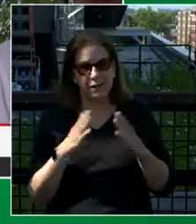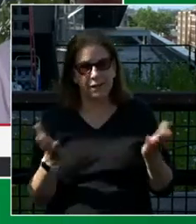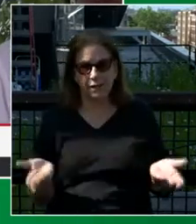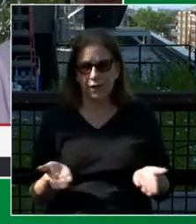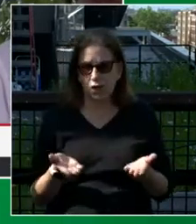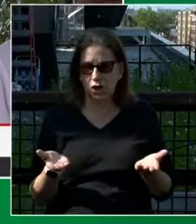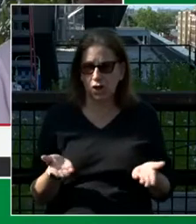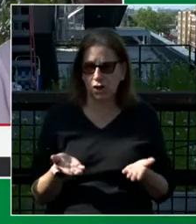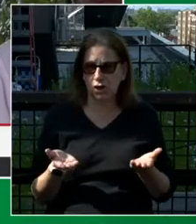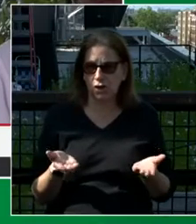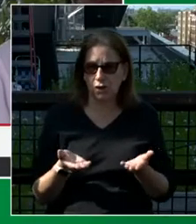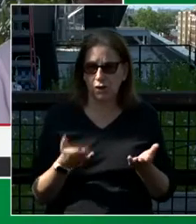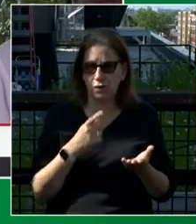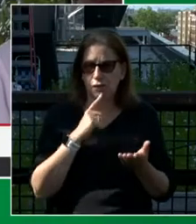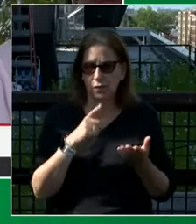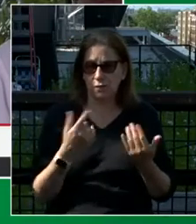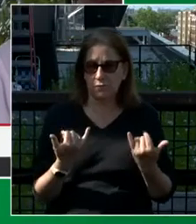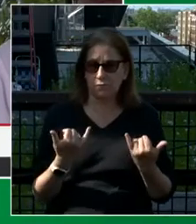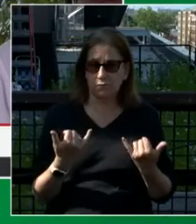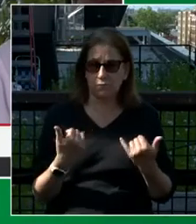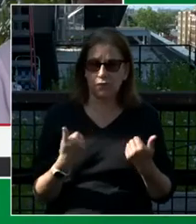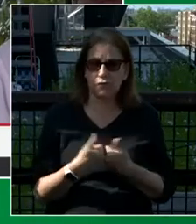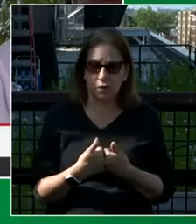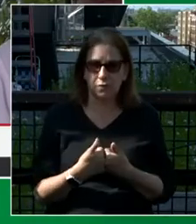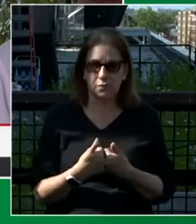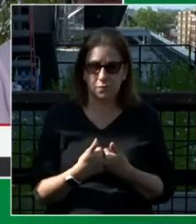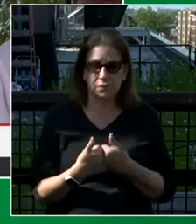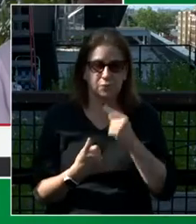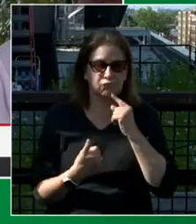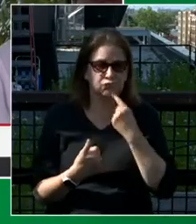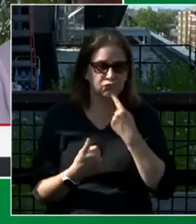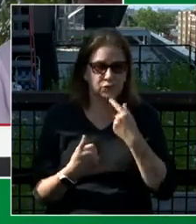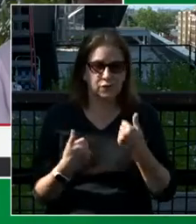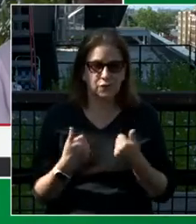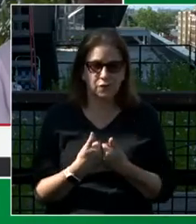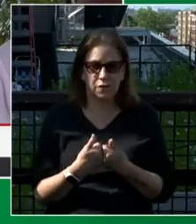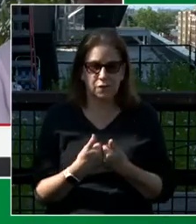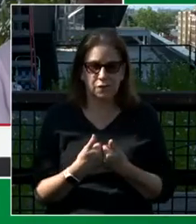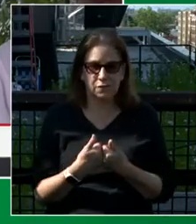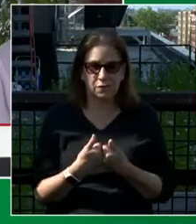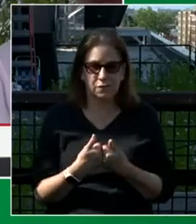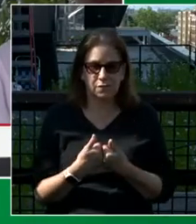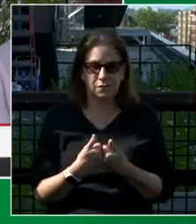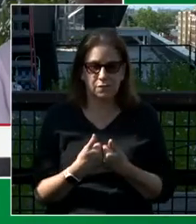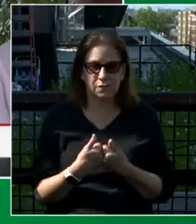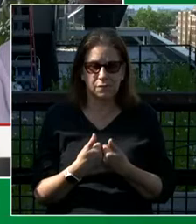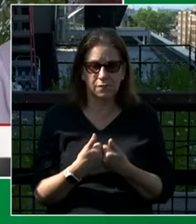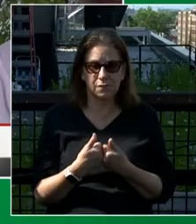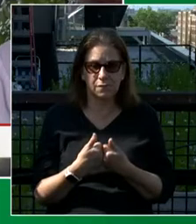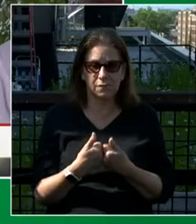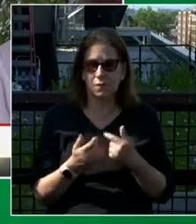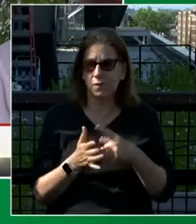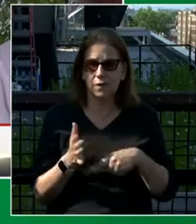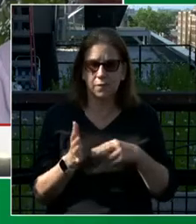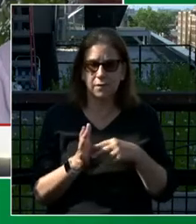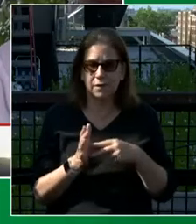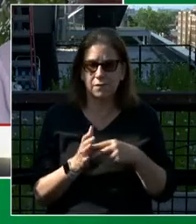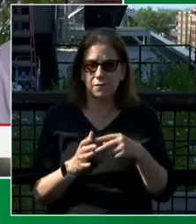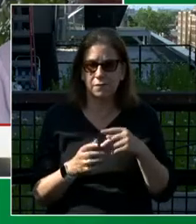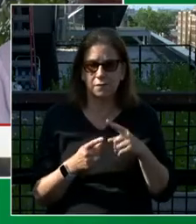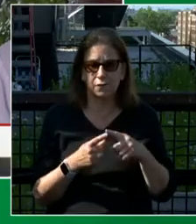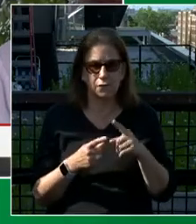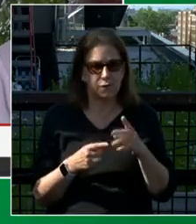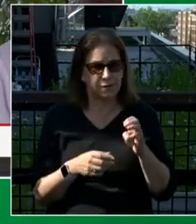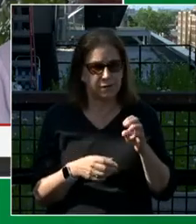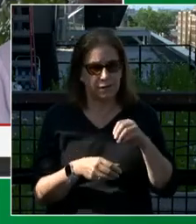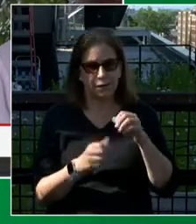and certainly we've been thinking about it a lot, is what does it mean to be kind of part of the team in terms of in DC, and how do you support